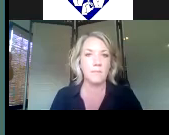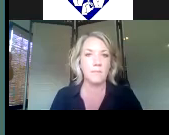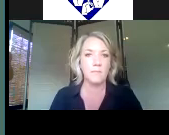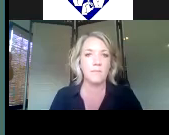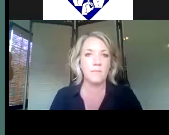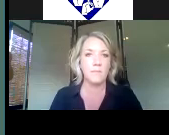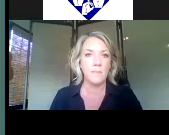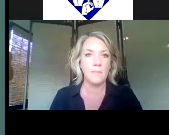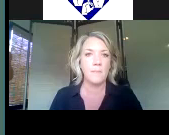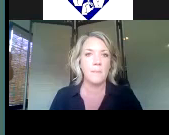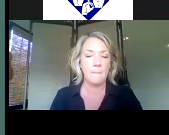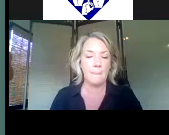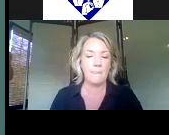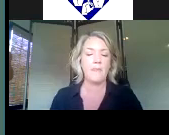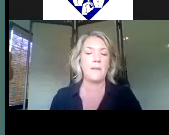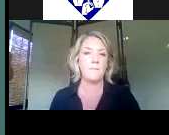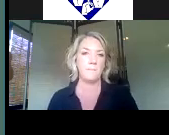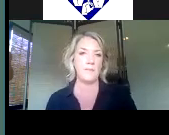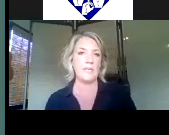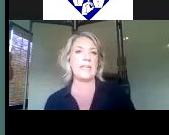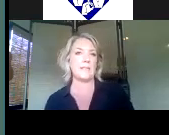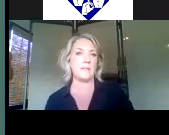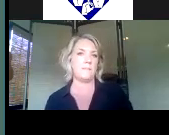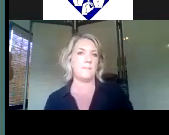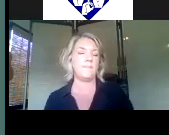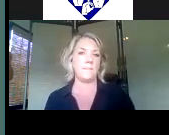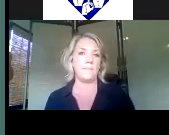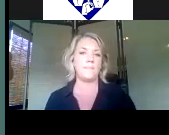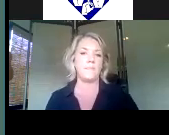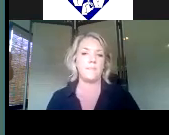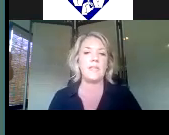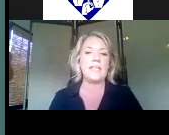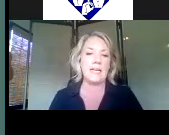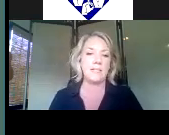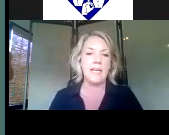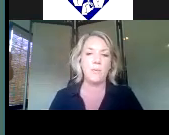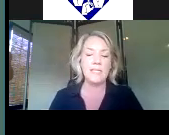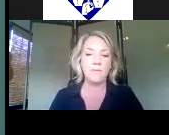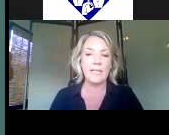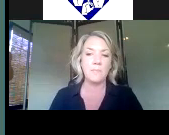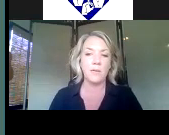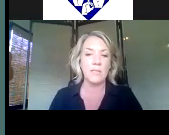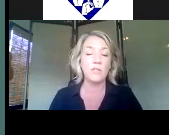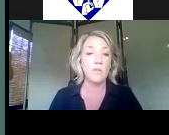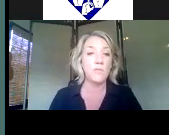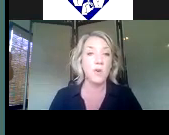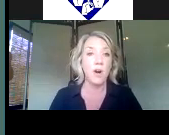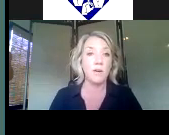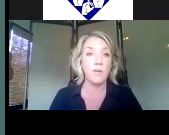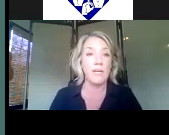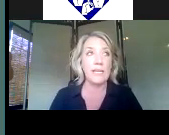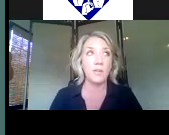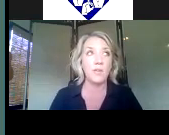certified interpreters, that type of thing, and then they do contracts. Yes, yeah, we definitely can be a resource